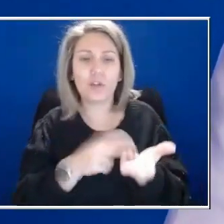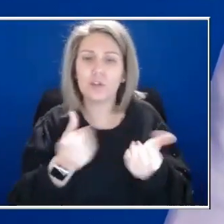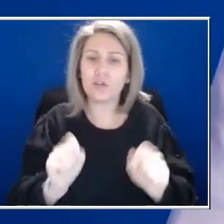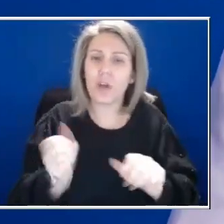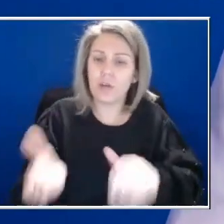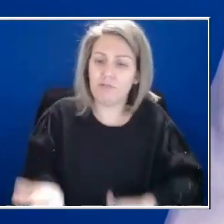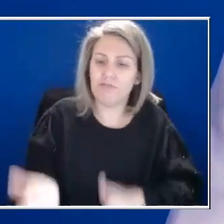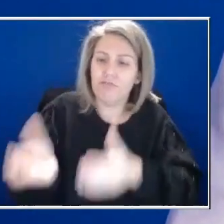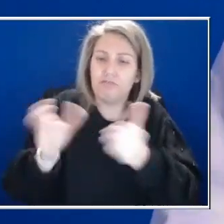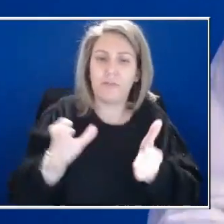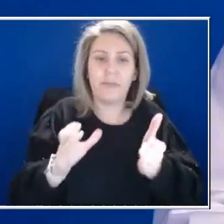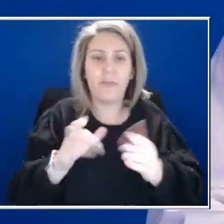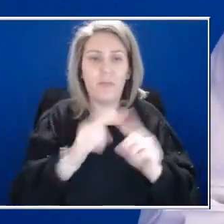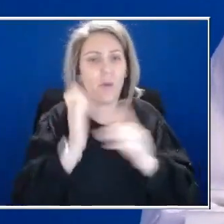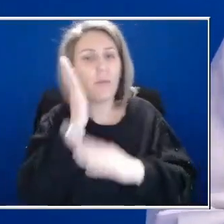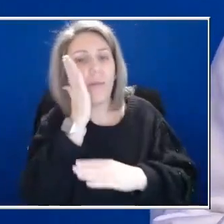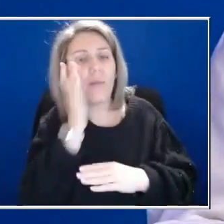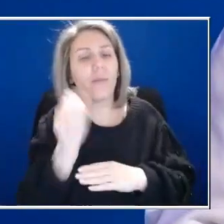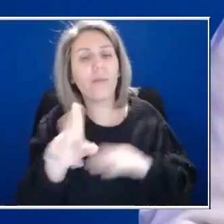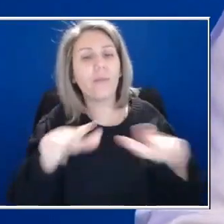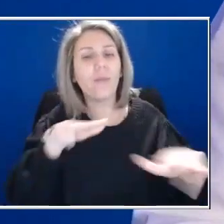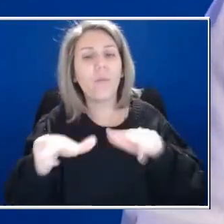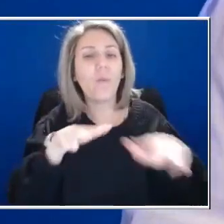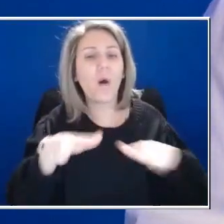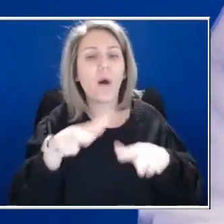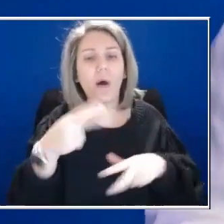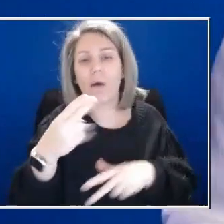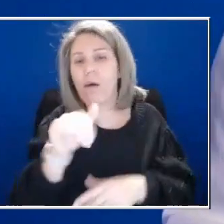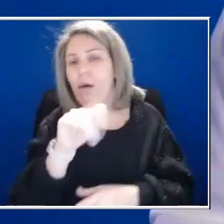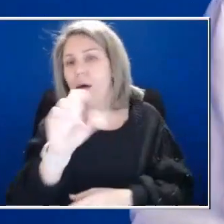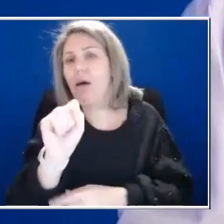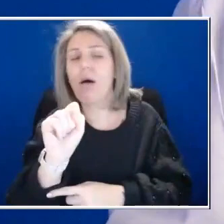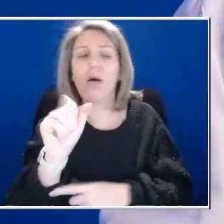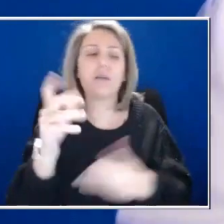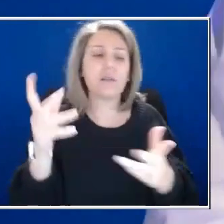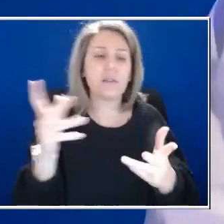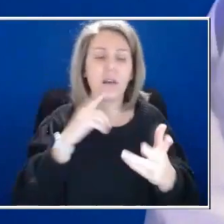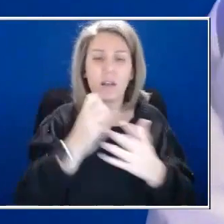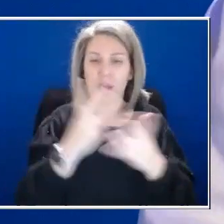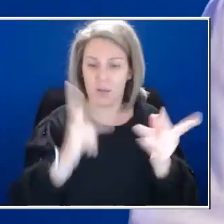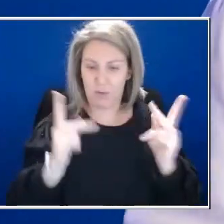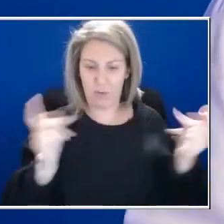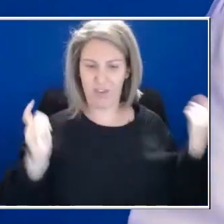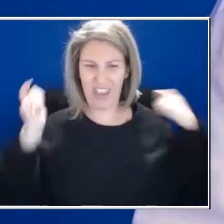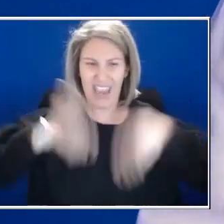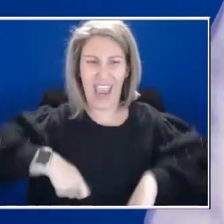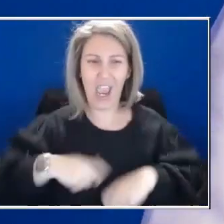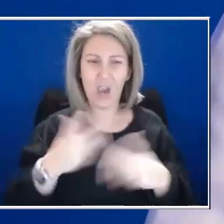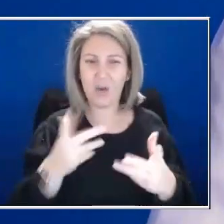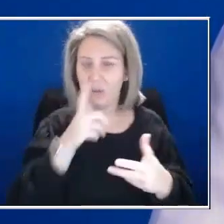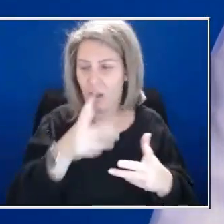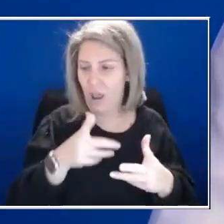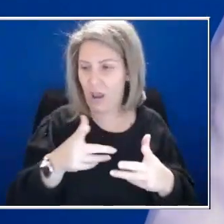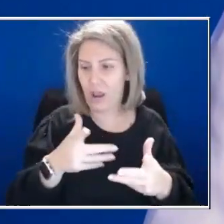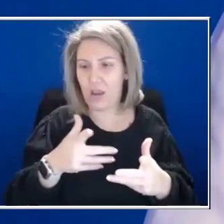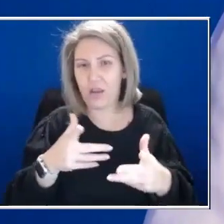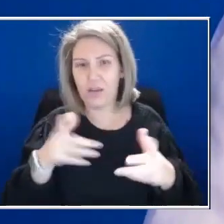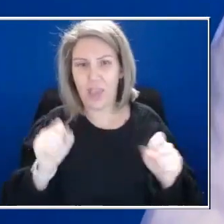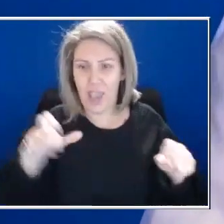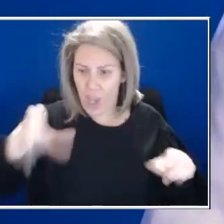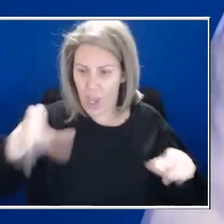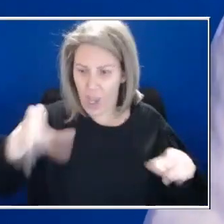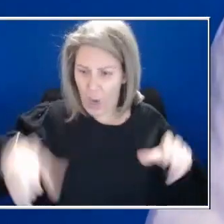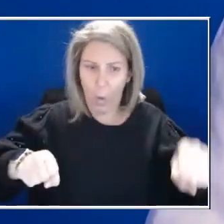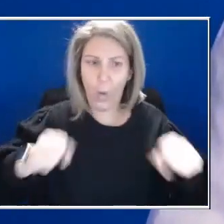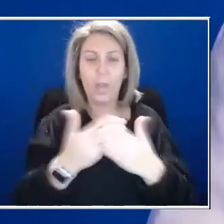them in the hall. Because if you think about it, a lot of folks are in gowns. They don't really have anything to hold on to. And so that belt goes around them. And back in June, we